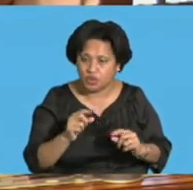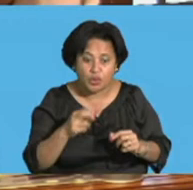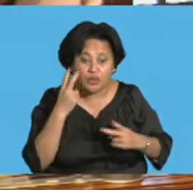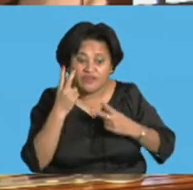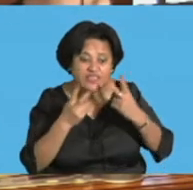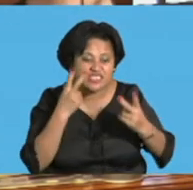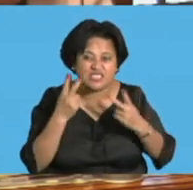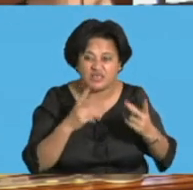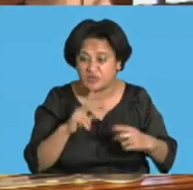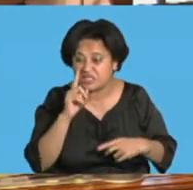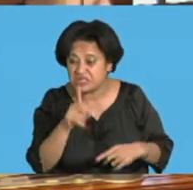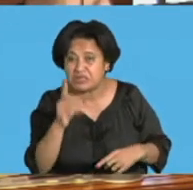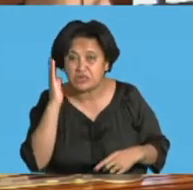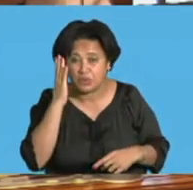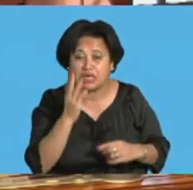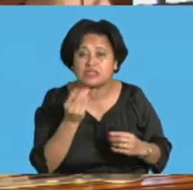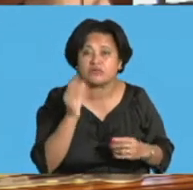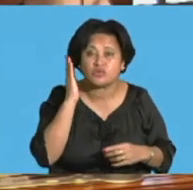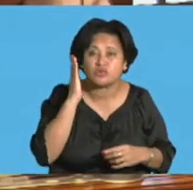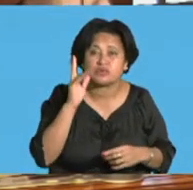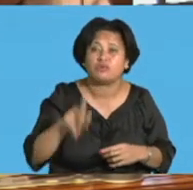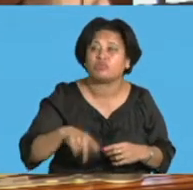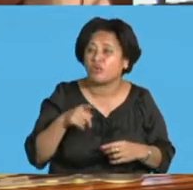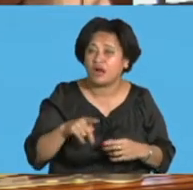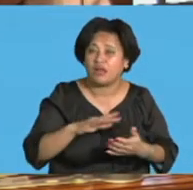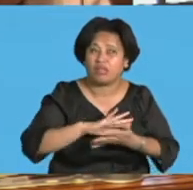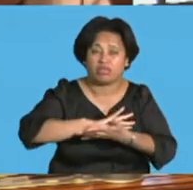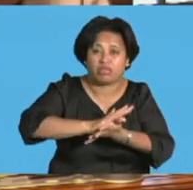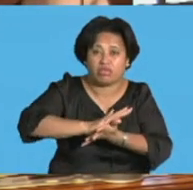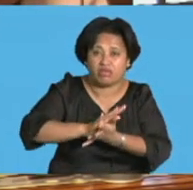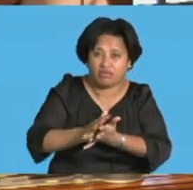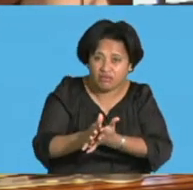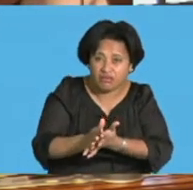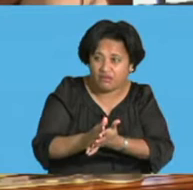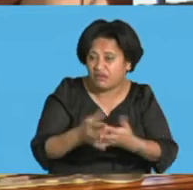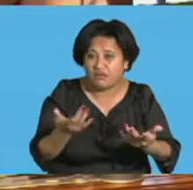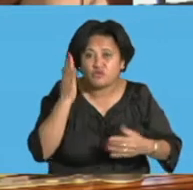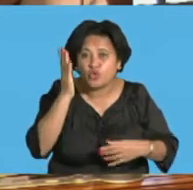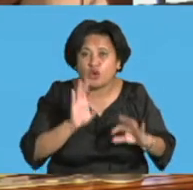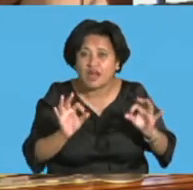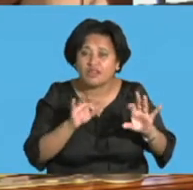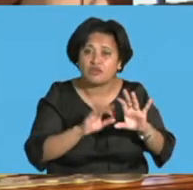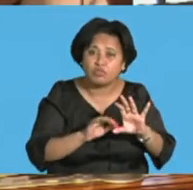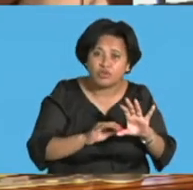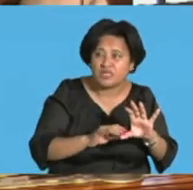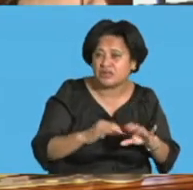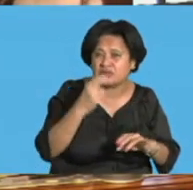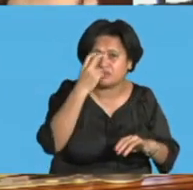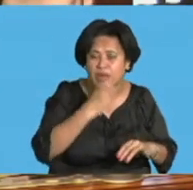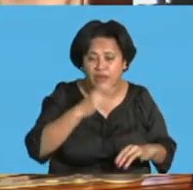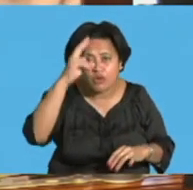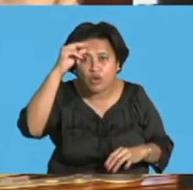in a poor state, the buildings in need of a lot of tender love and care, schools without computers or without insufficient library